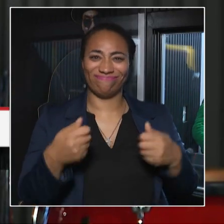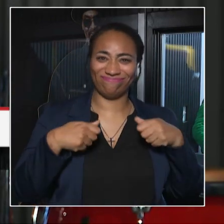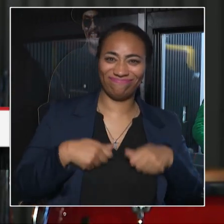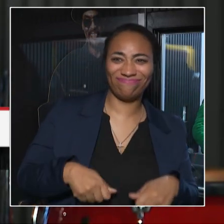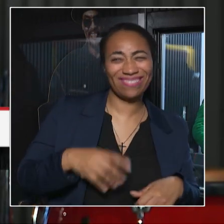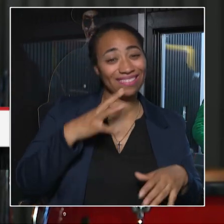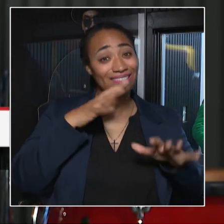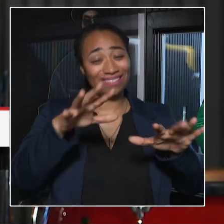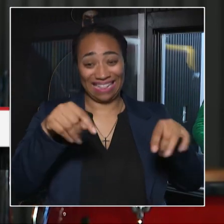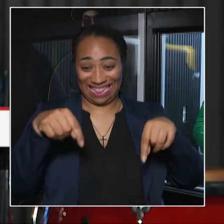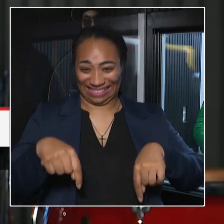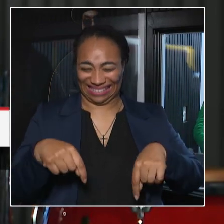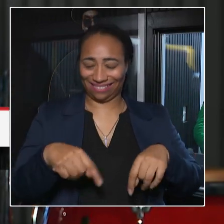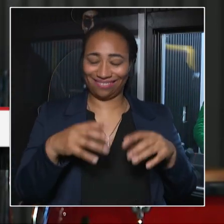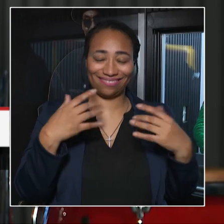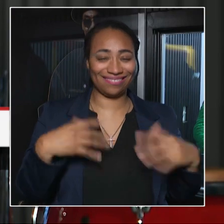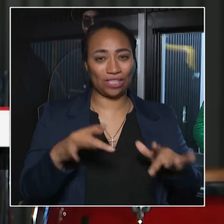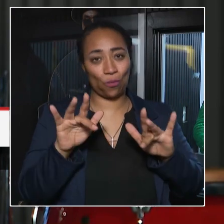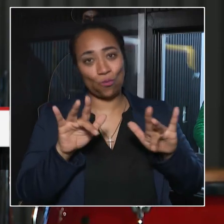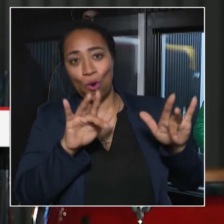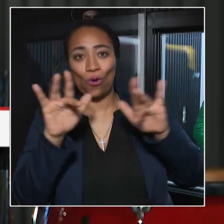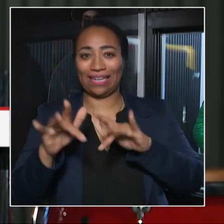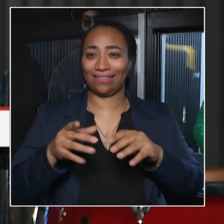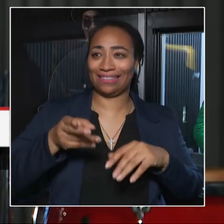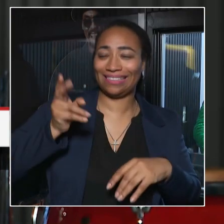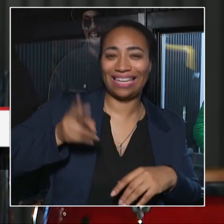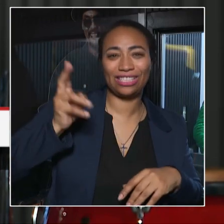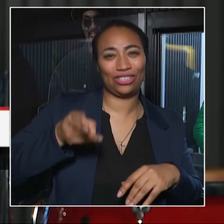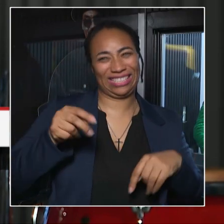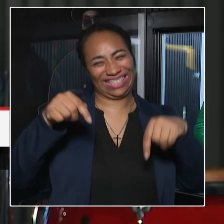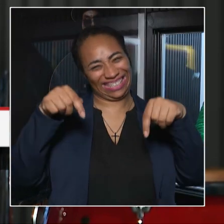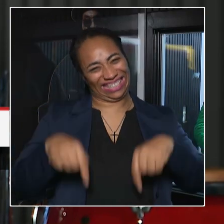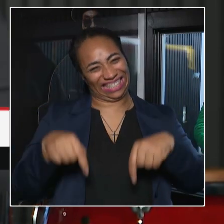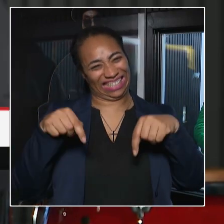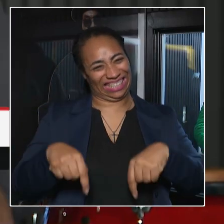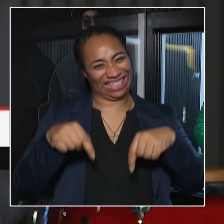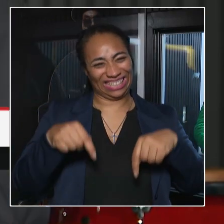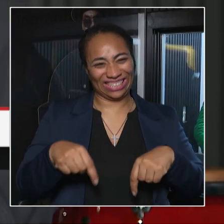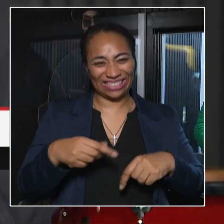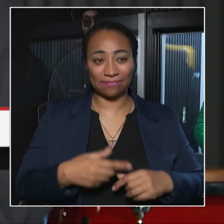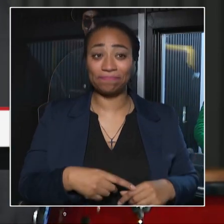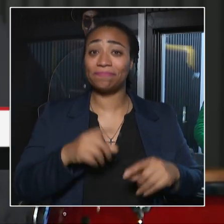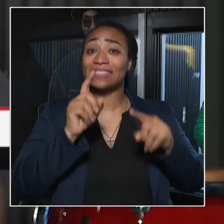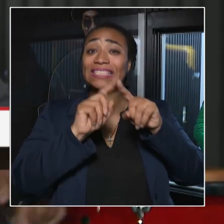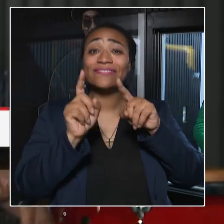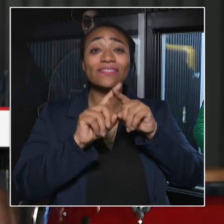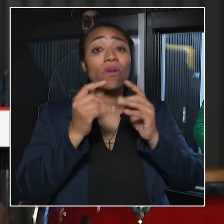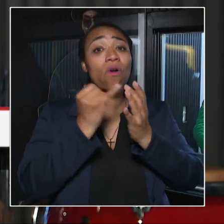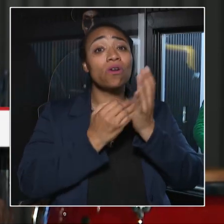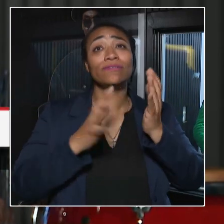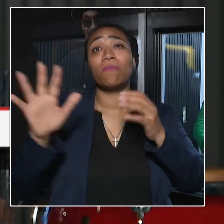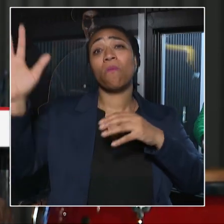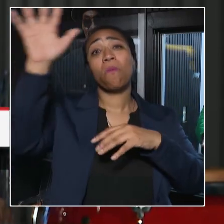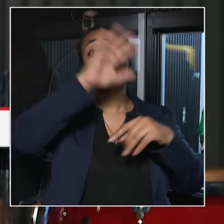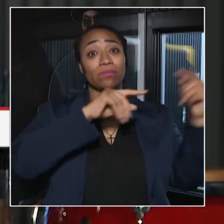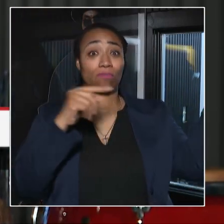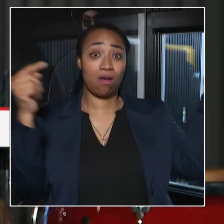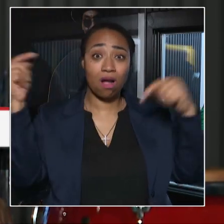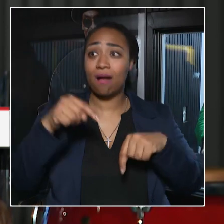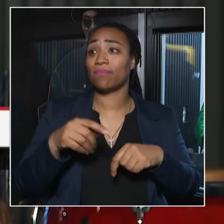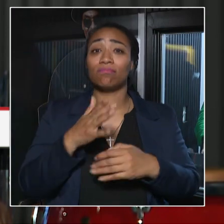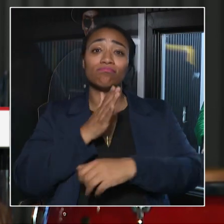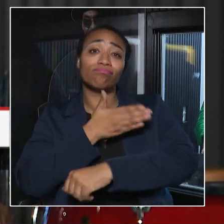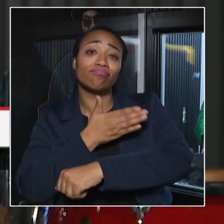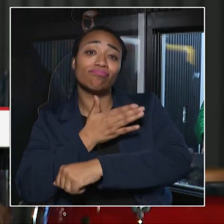the Pocket Stage, right? Where artists from around the country, right, and local artists, and doing our remix and getting